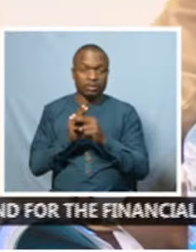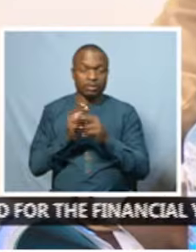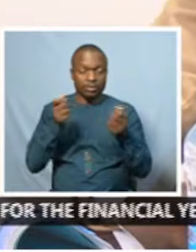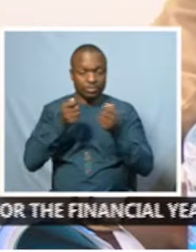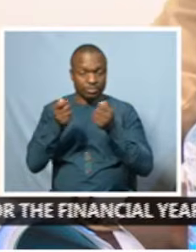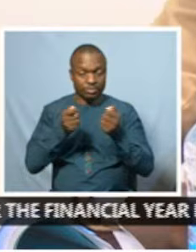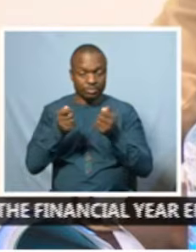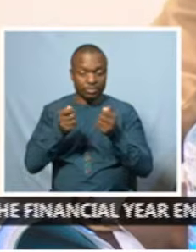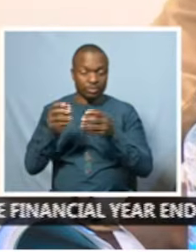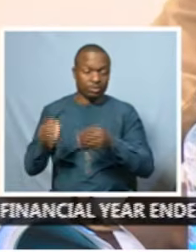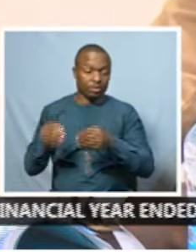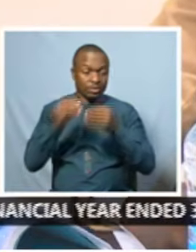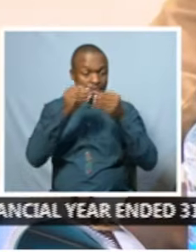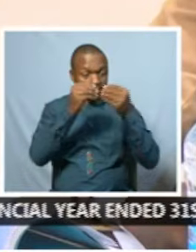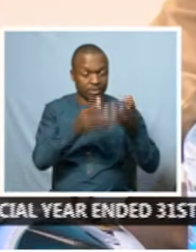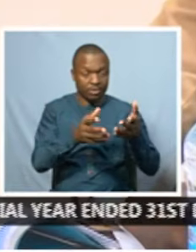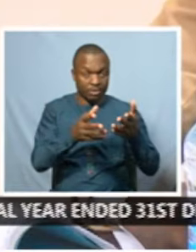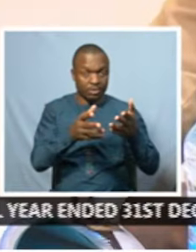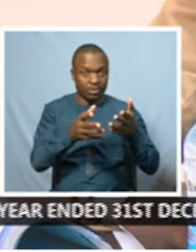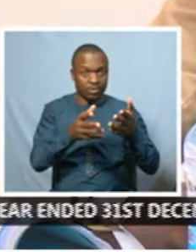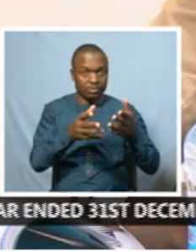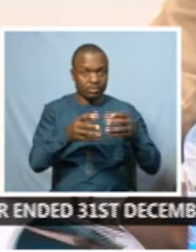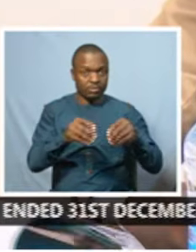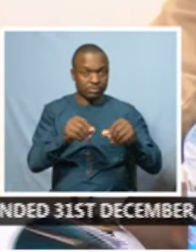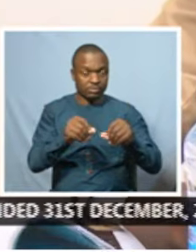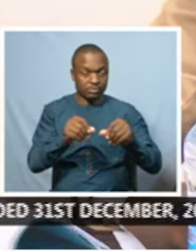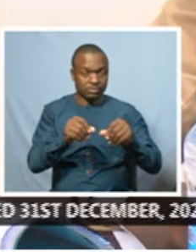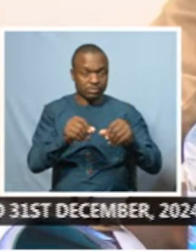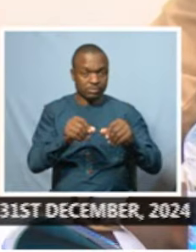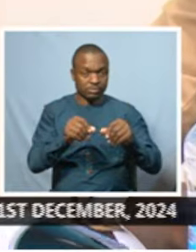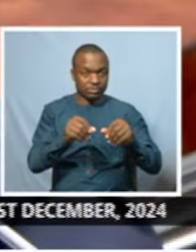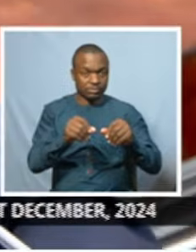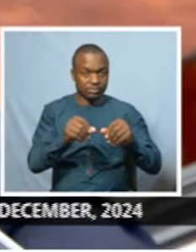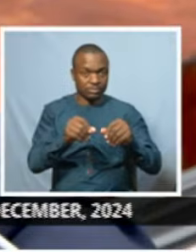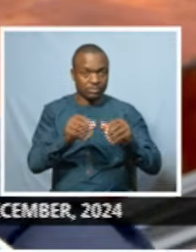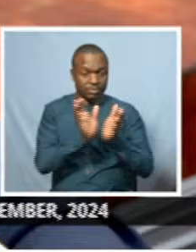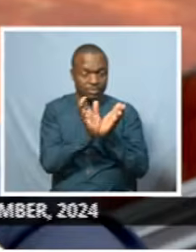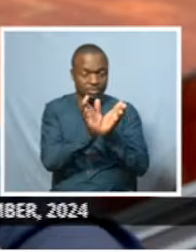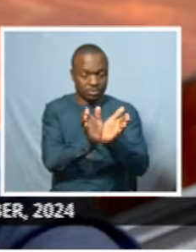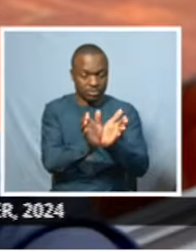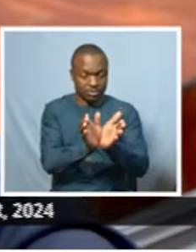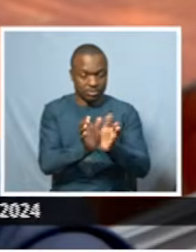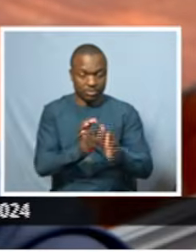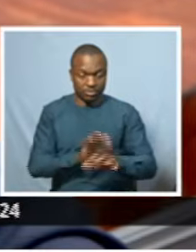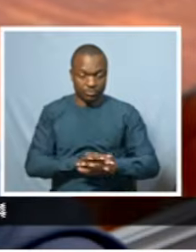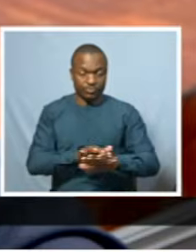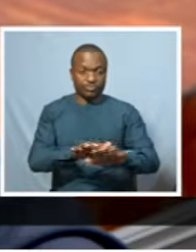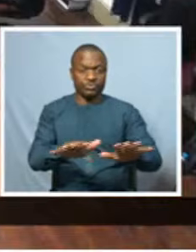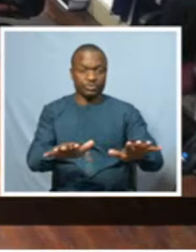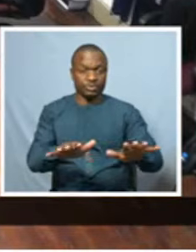our grader to spread and our compactor to compact.